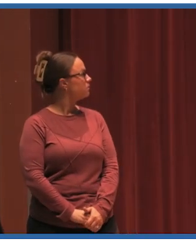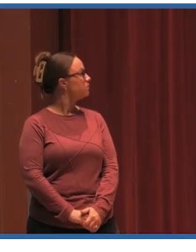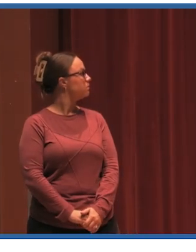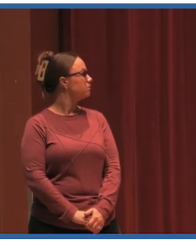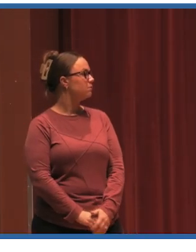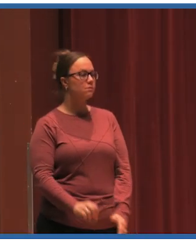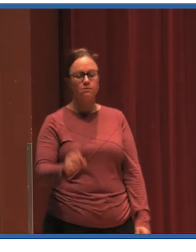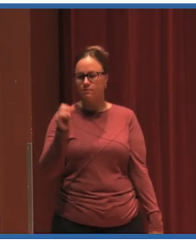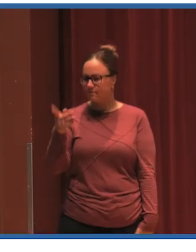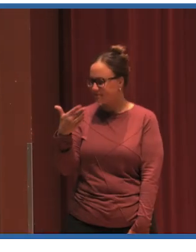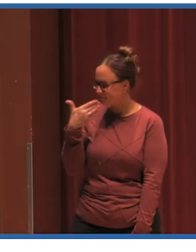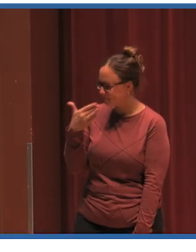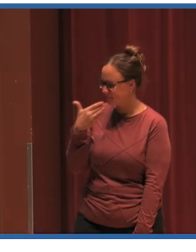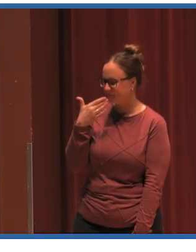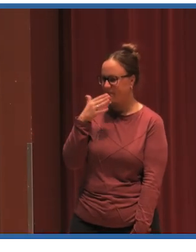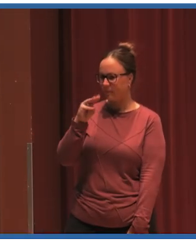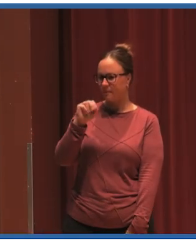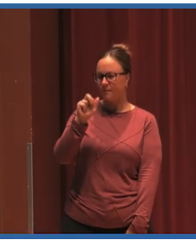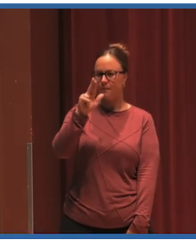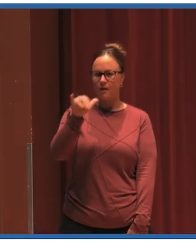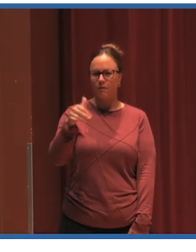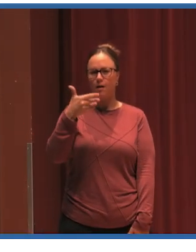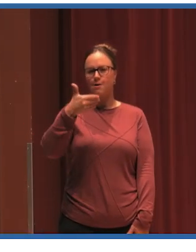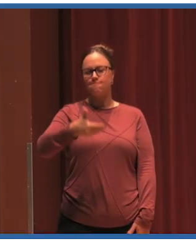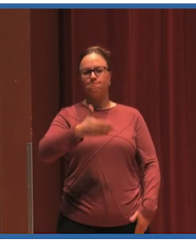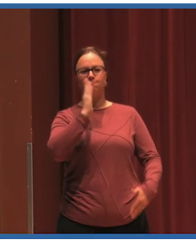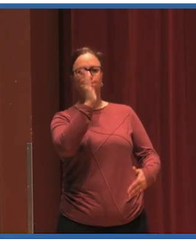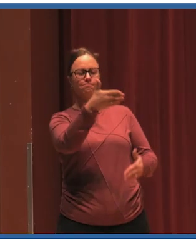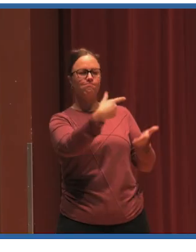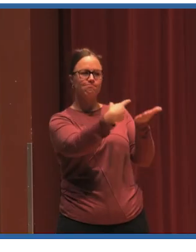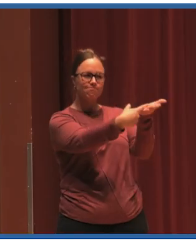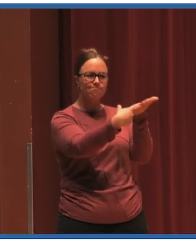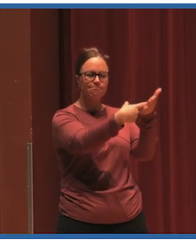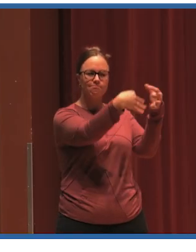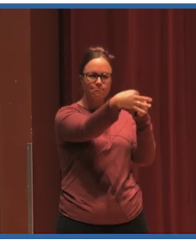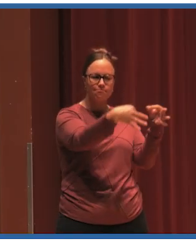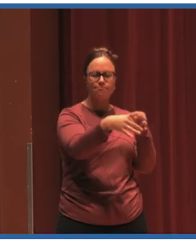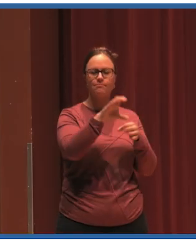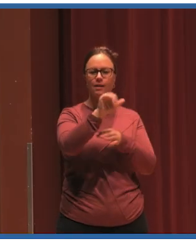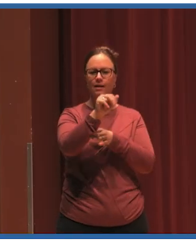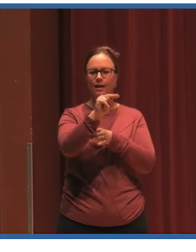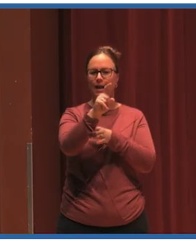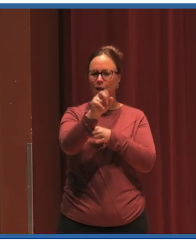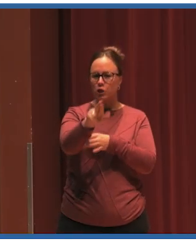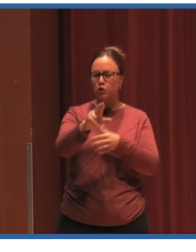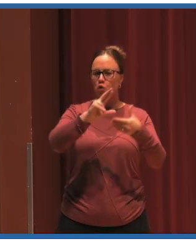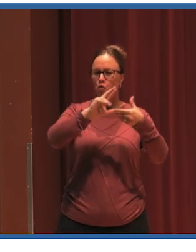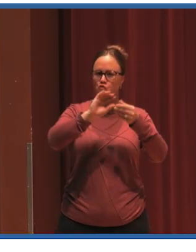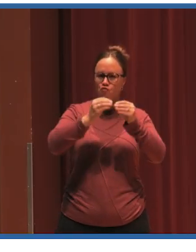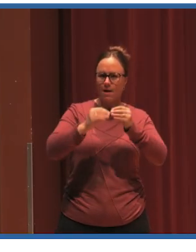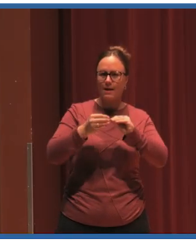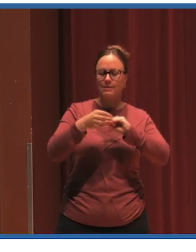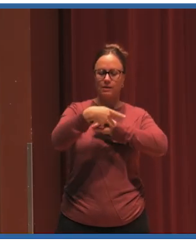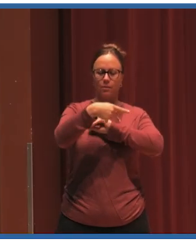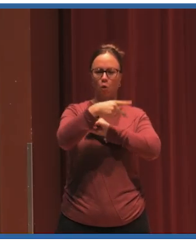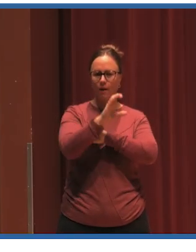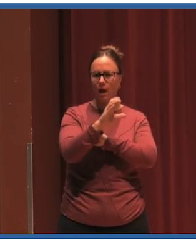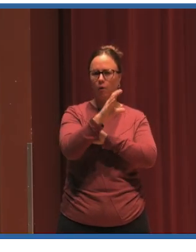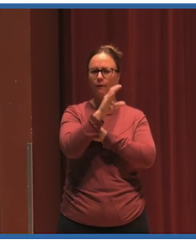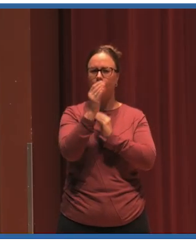All right, thank you very much, Mary. I'm going to be walking through, as she said, the cancer rates in Polk County and some